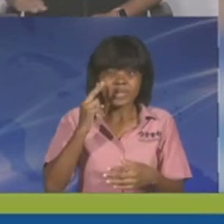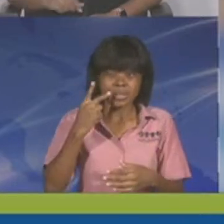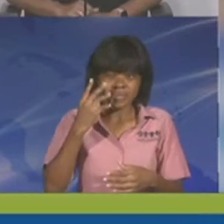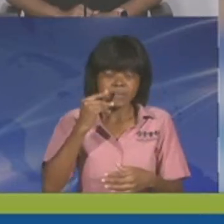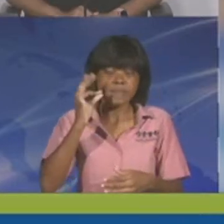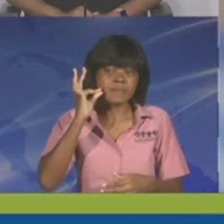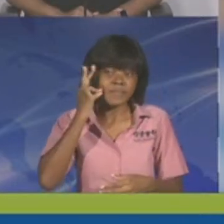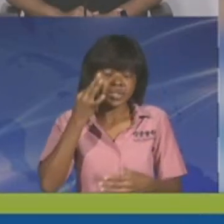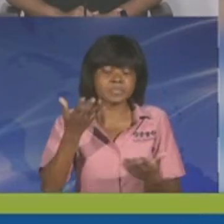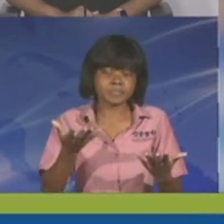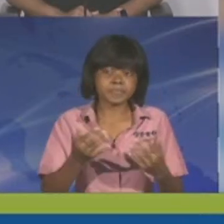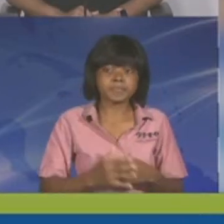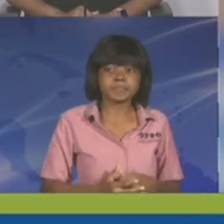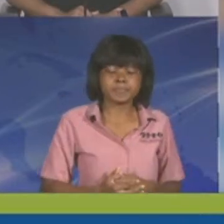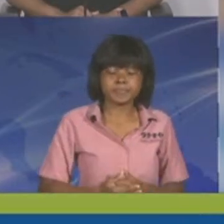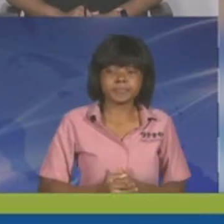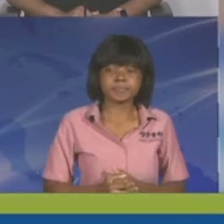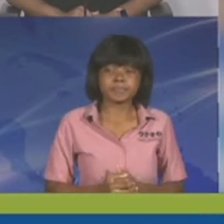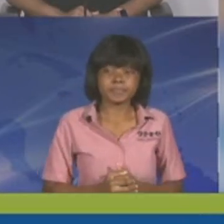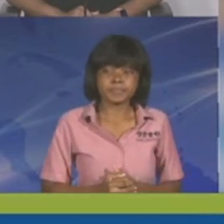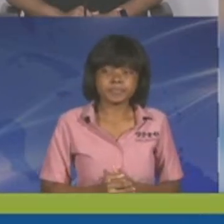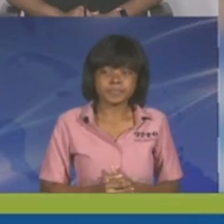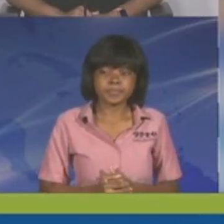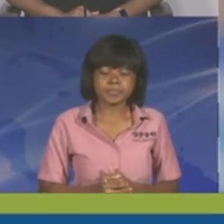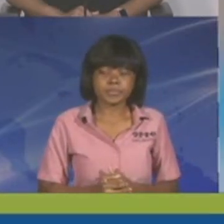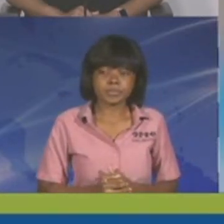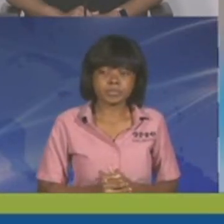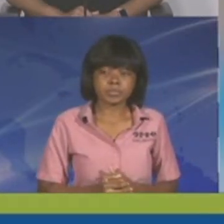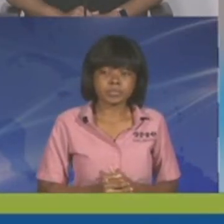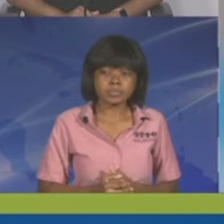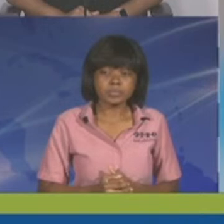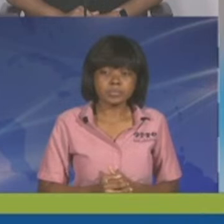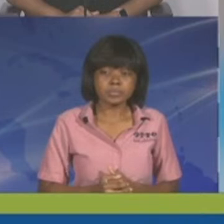meal. Next slide.